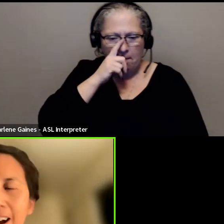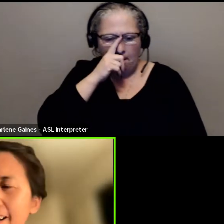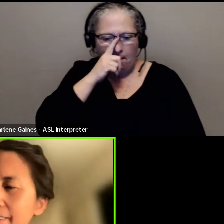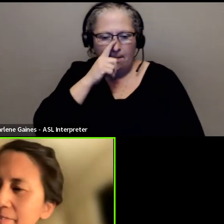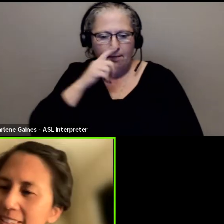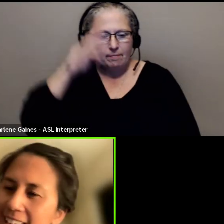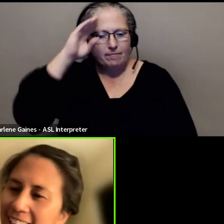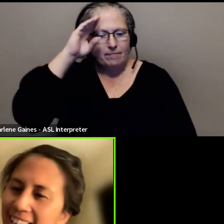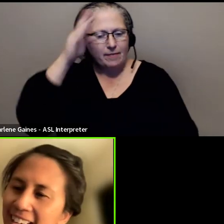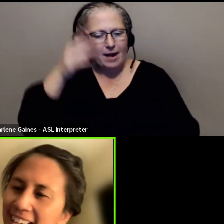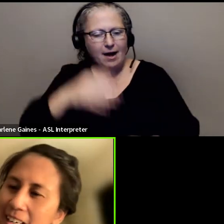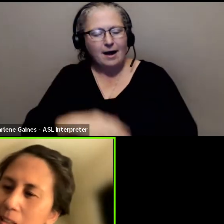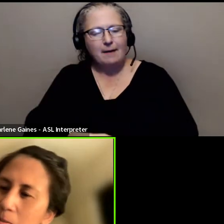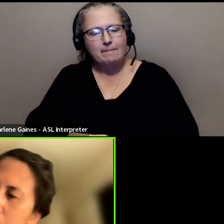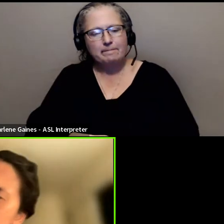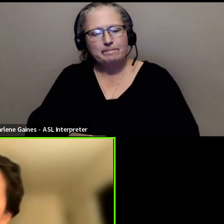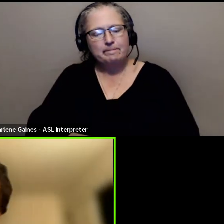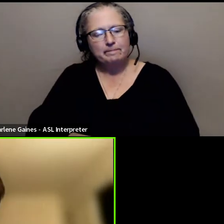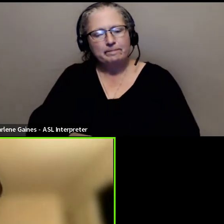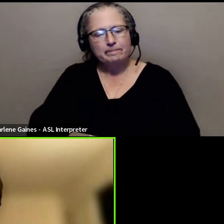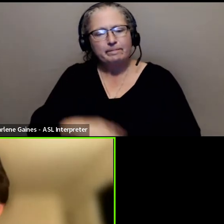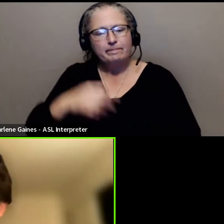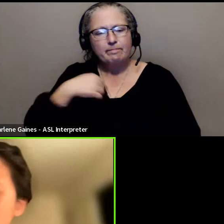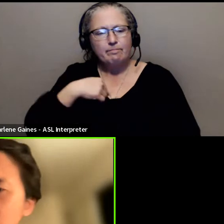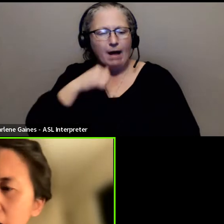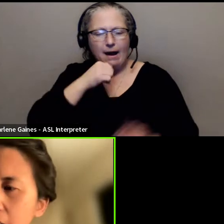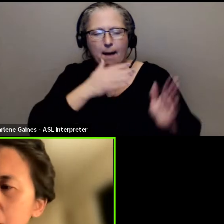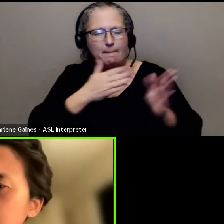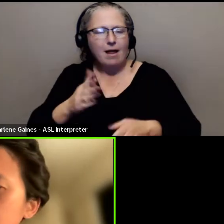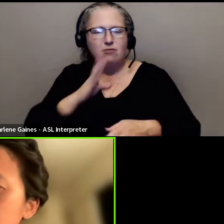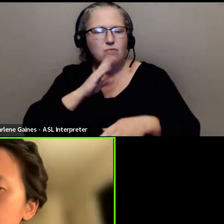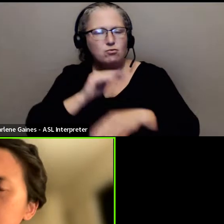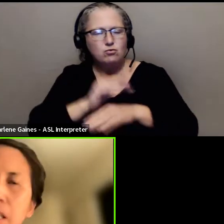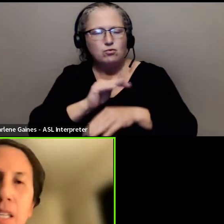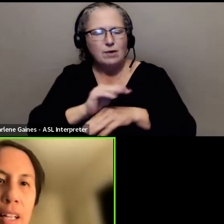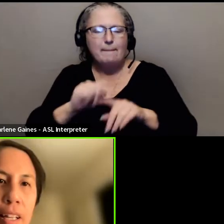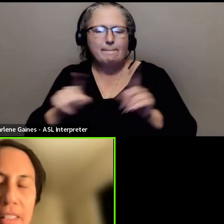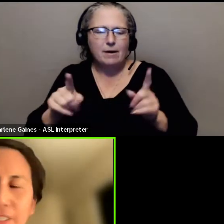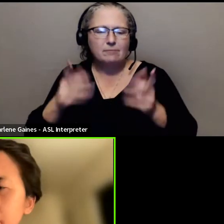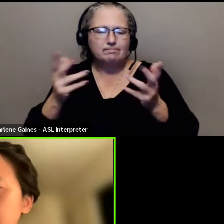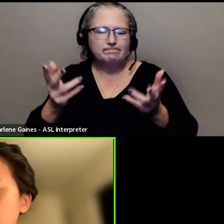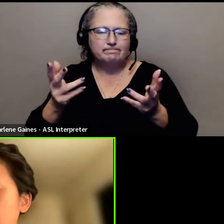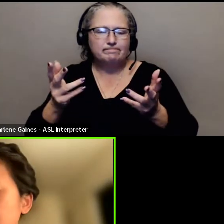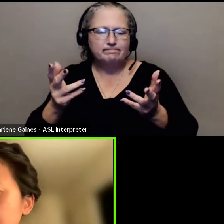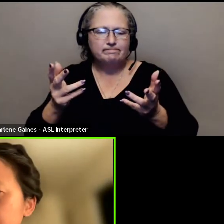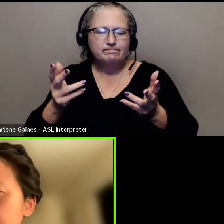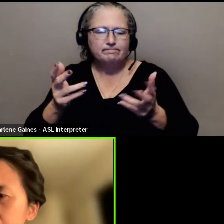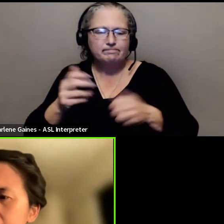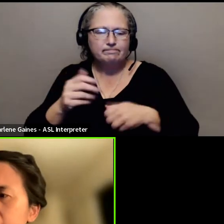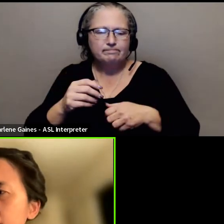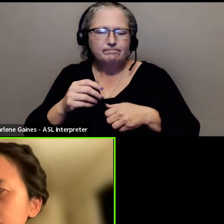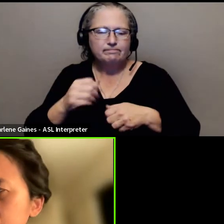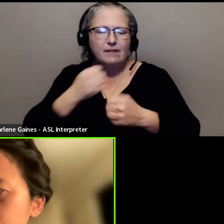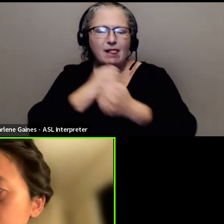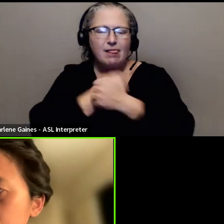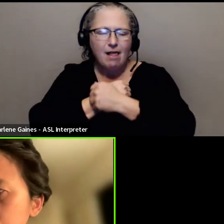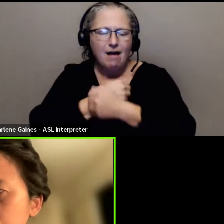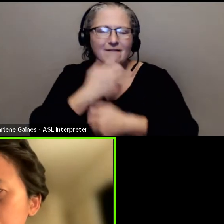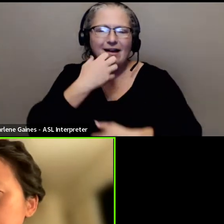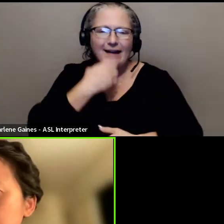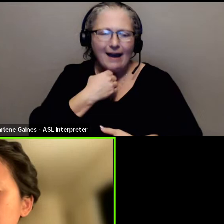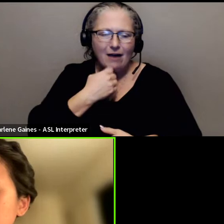Hi. I wasn't planning to talk tonight, but just the love and the caring and